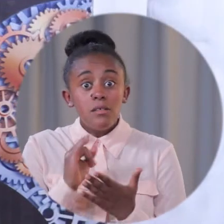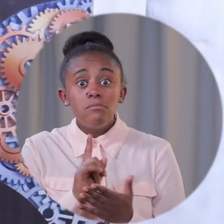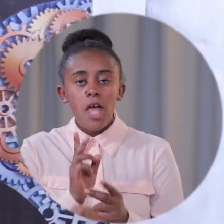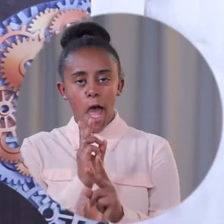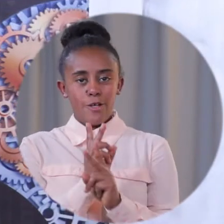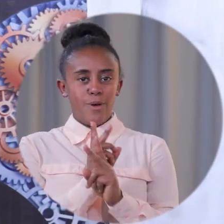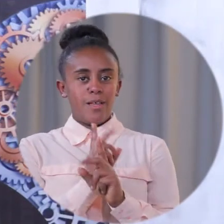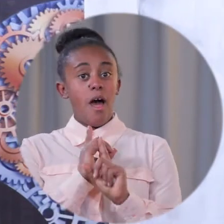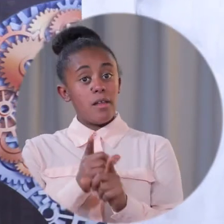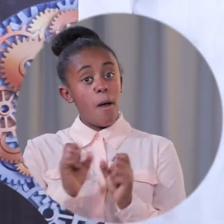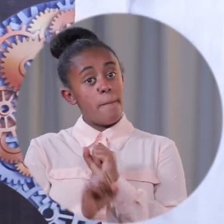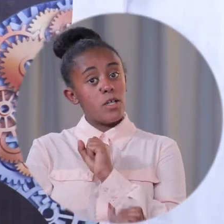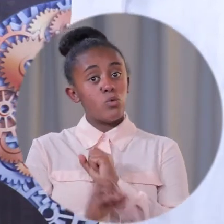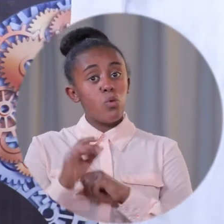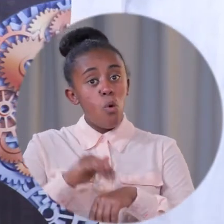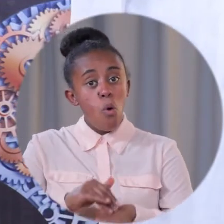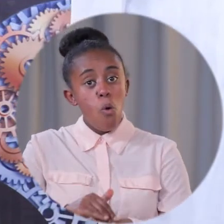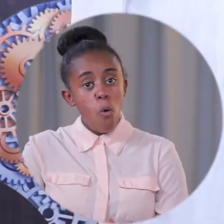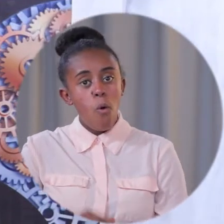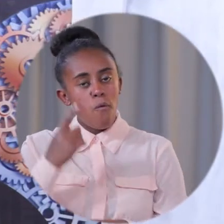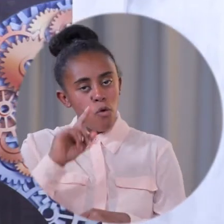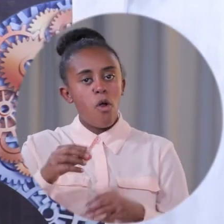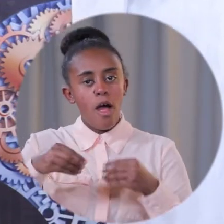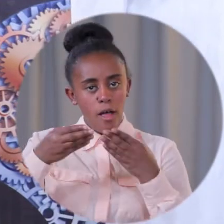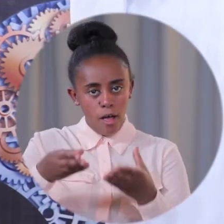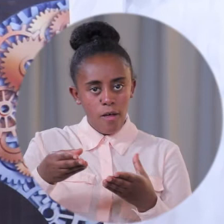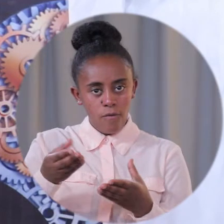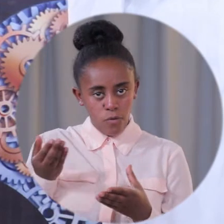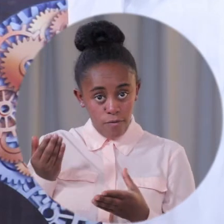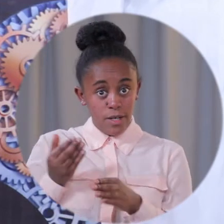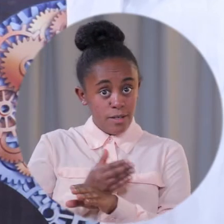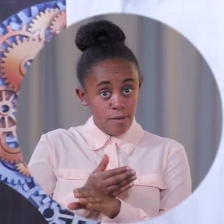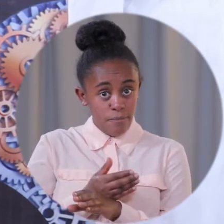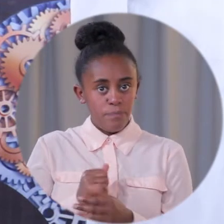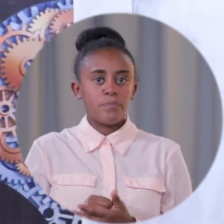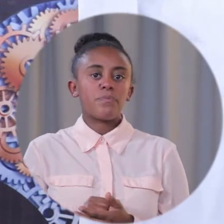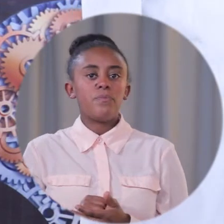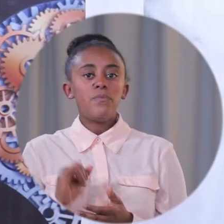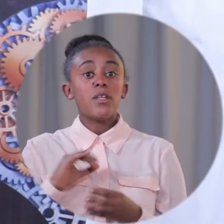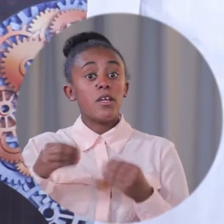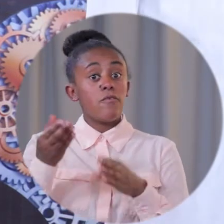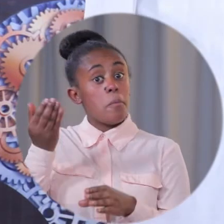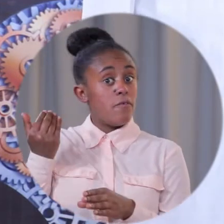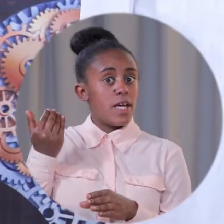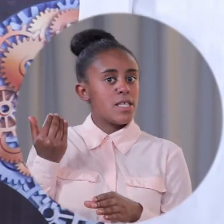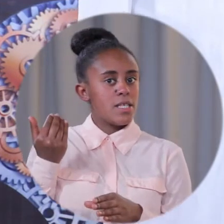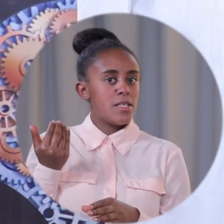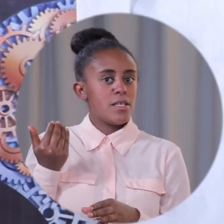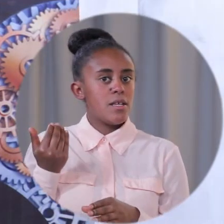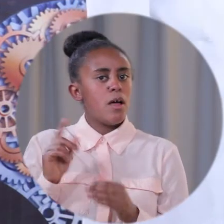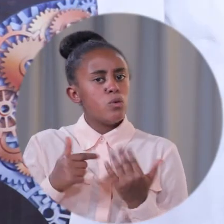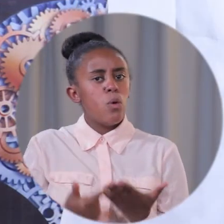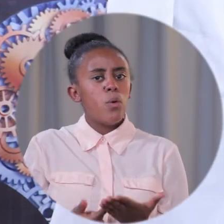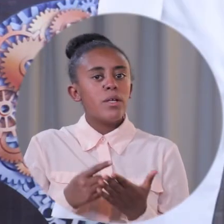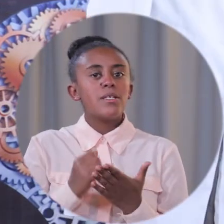expected answers based on the form I gave you in the first, or I gave you previously.